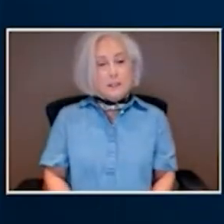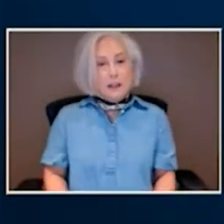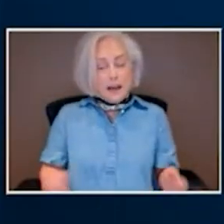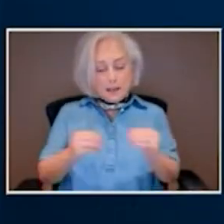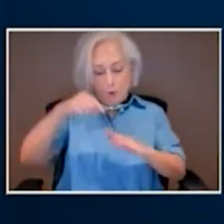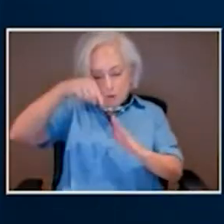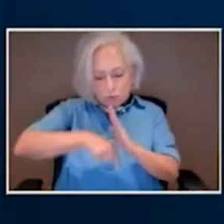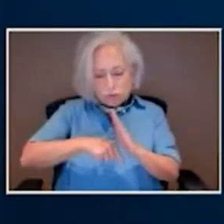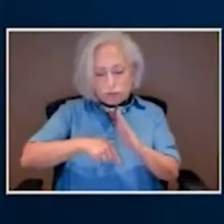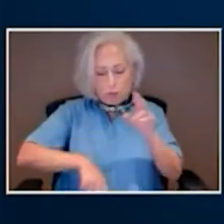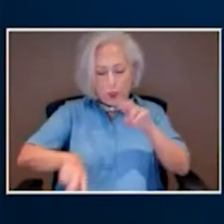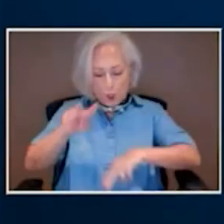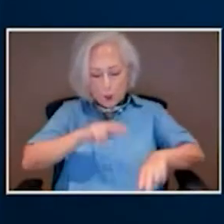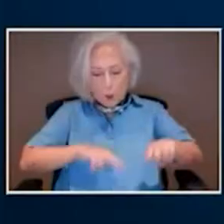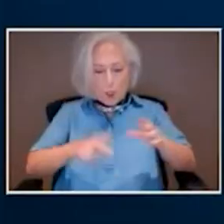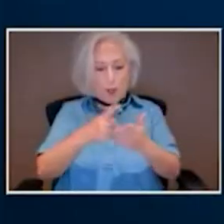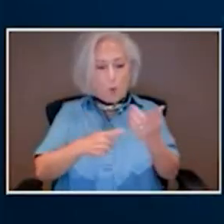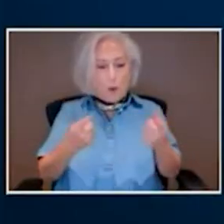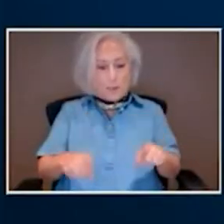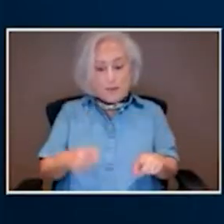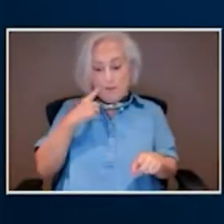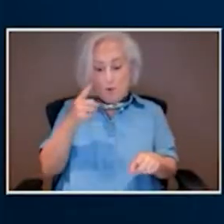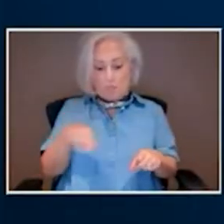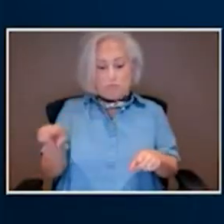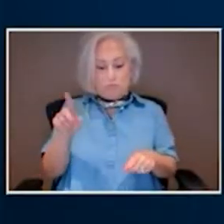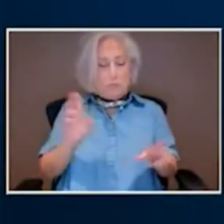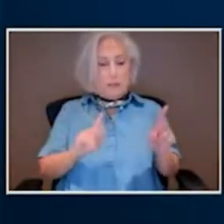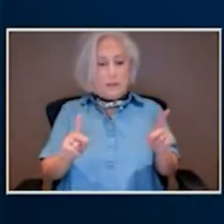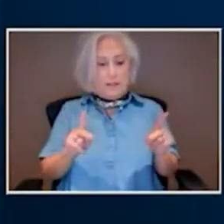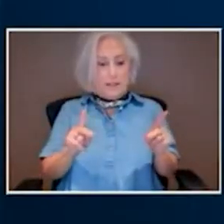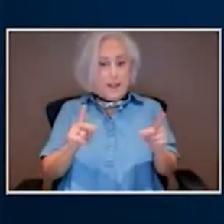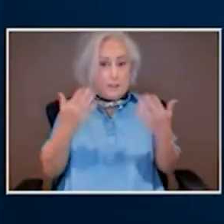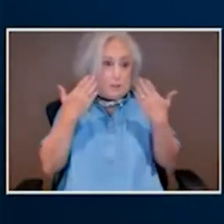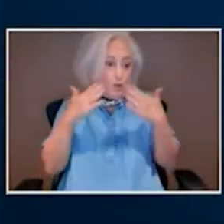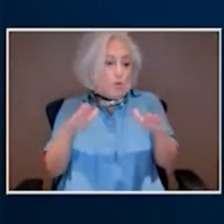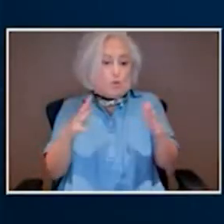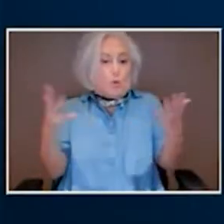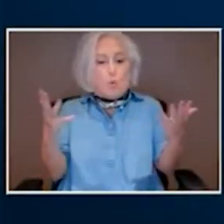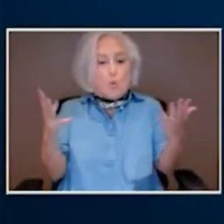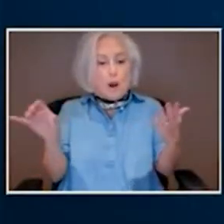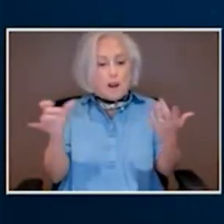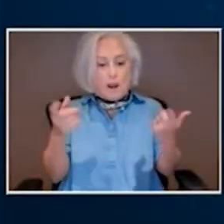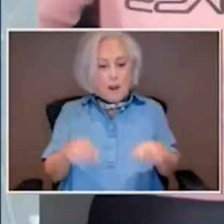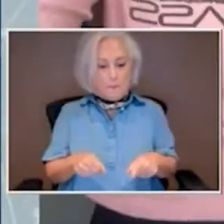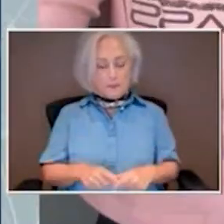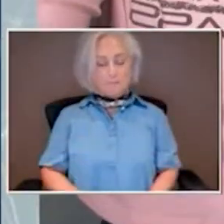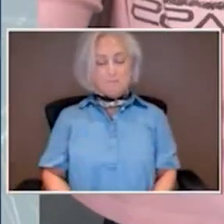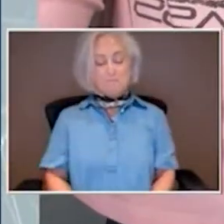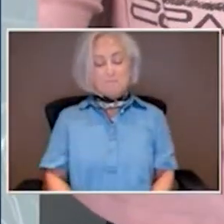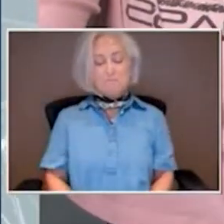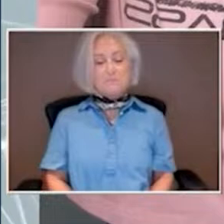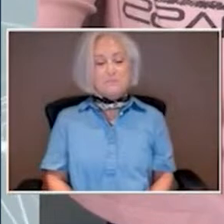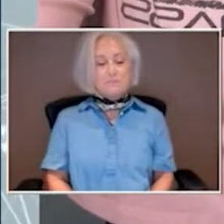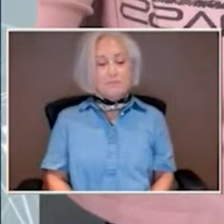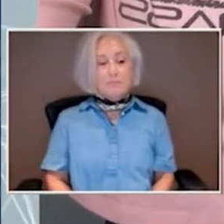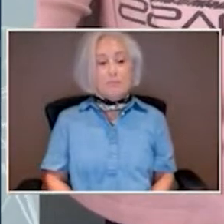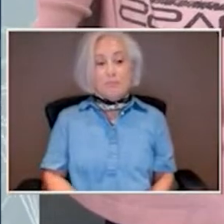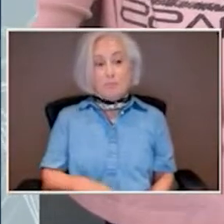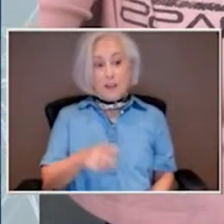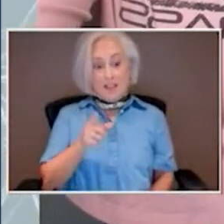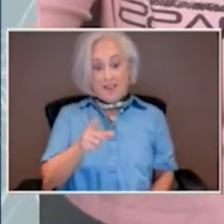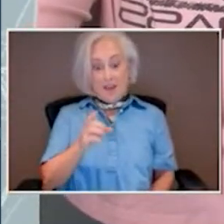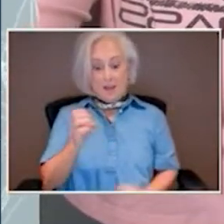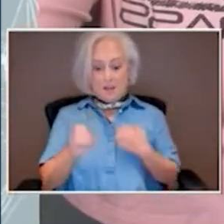look into what I'm going through with people that may not really know what it's like. you know, it was an emotional video when you